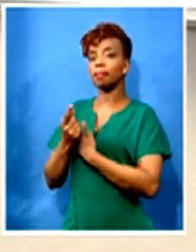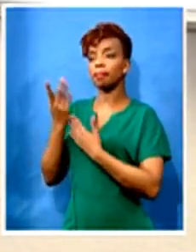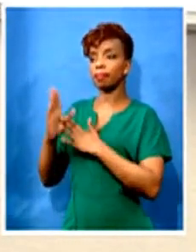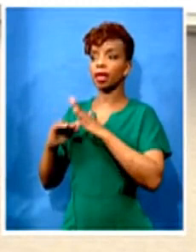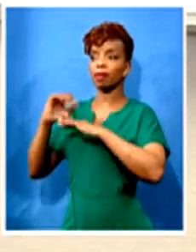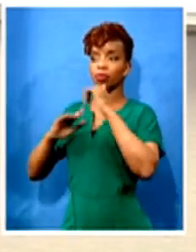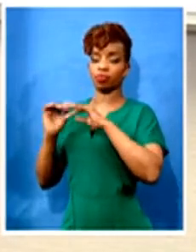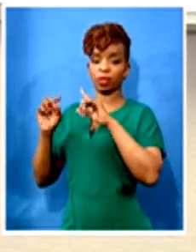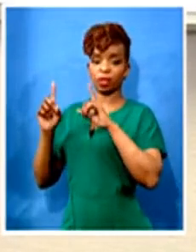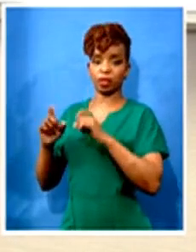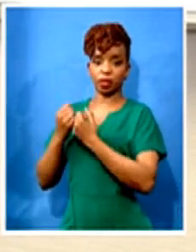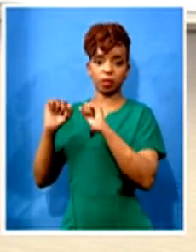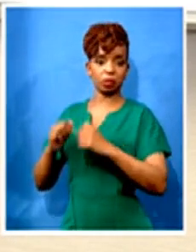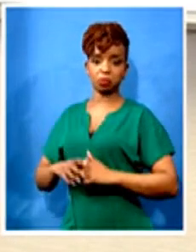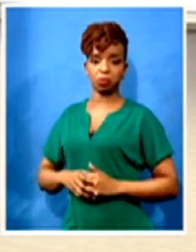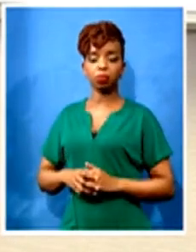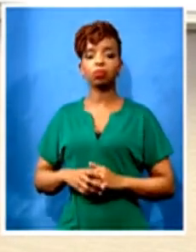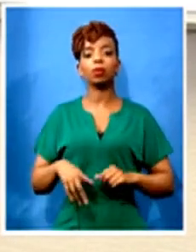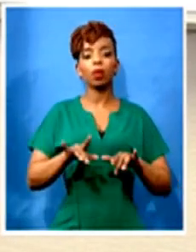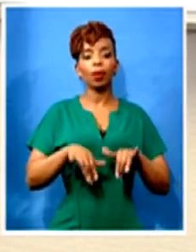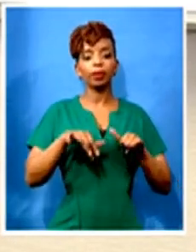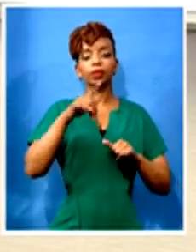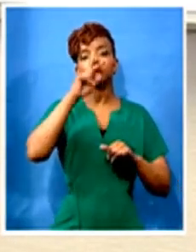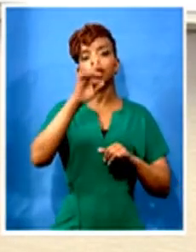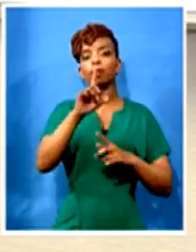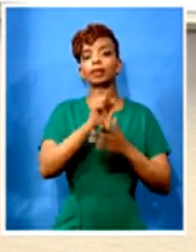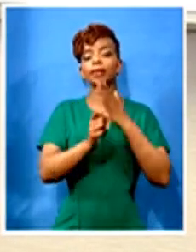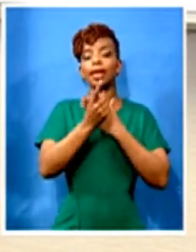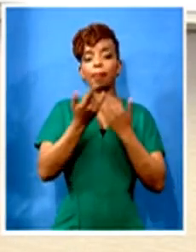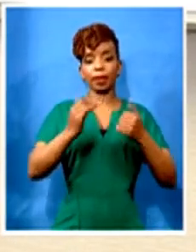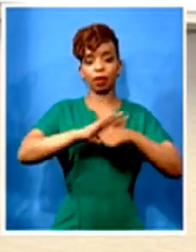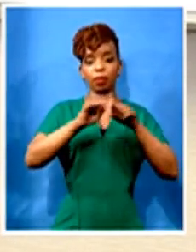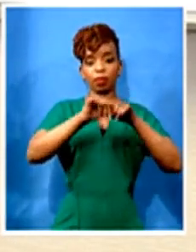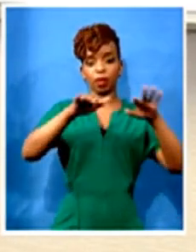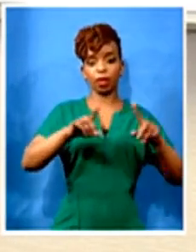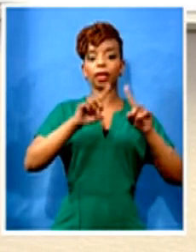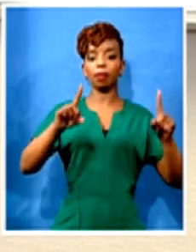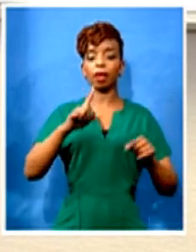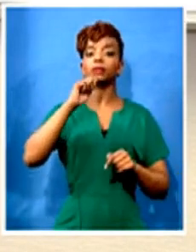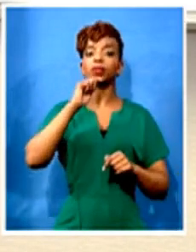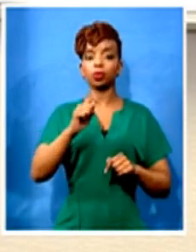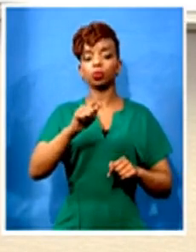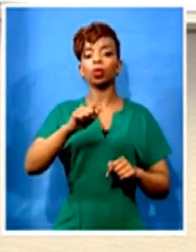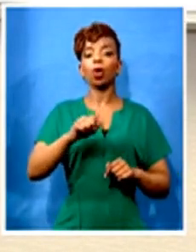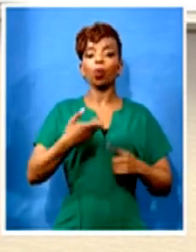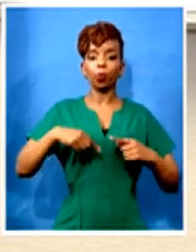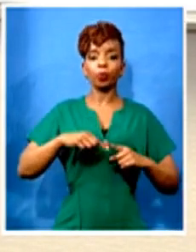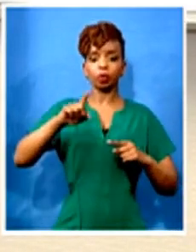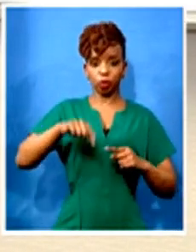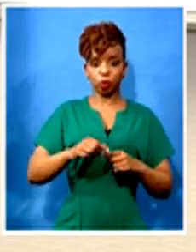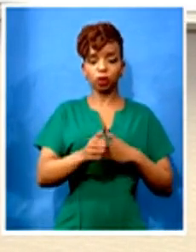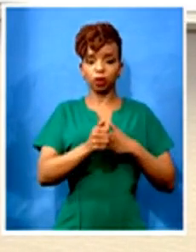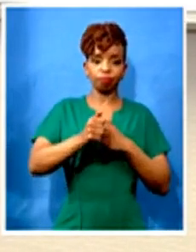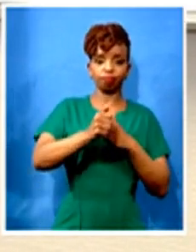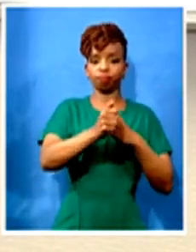with COVID-19, but as a matter of fact, we should be leading a very big march to the Zimbabwean High Commission. We should be calling